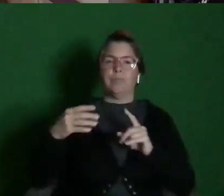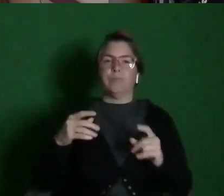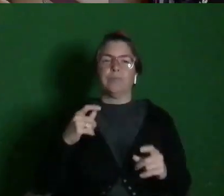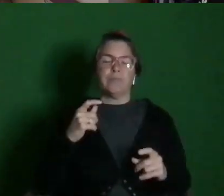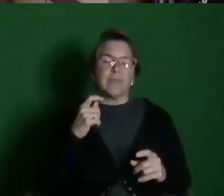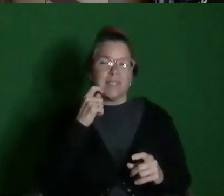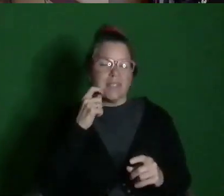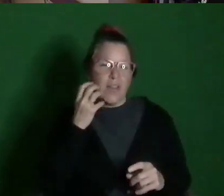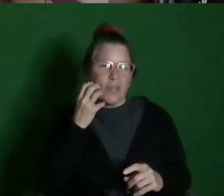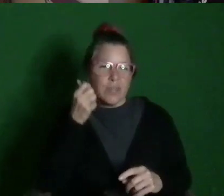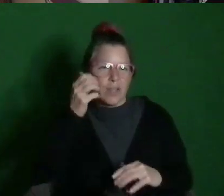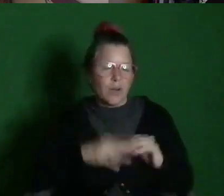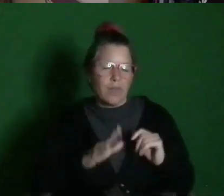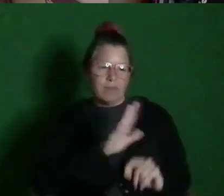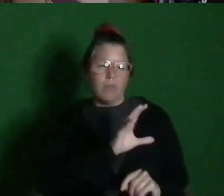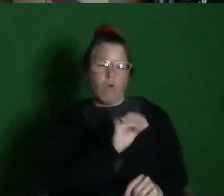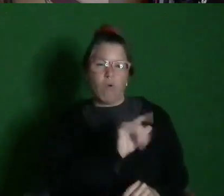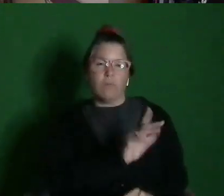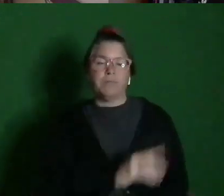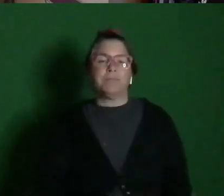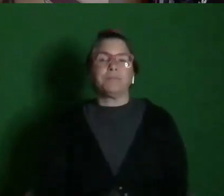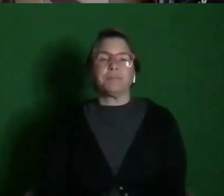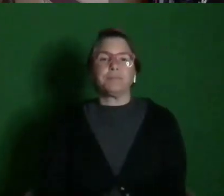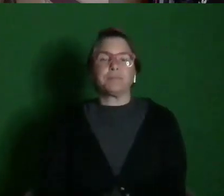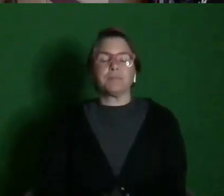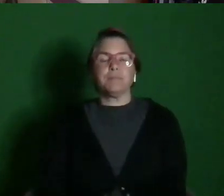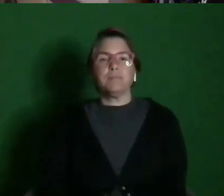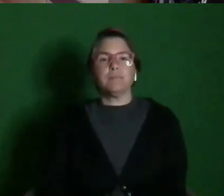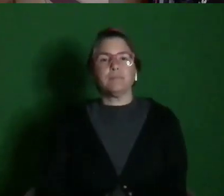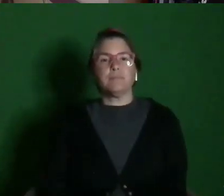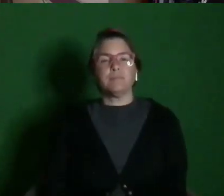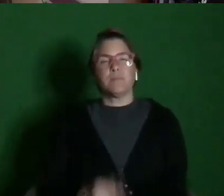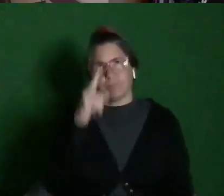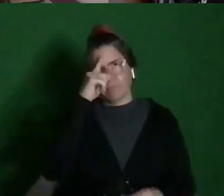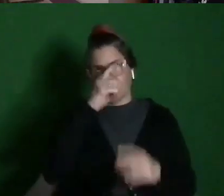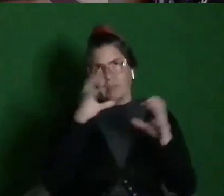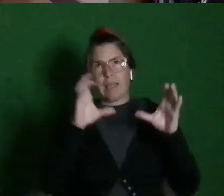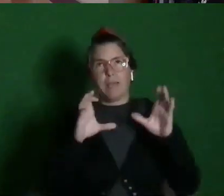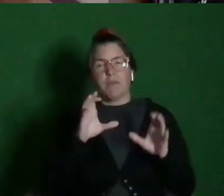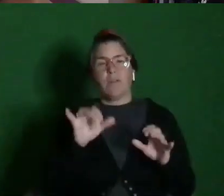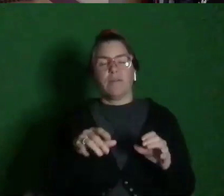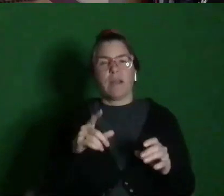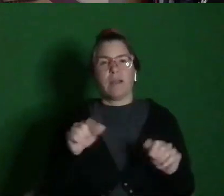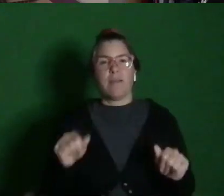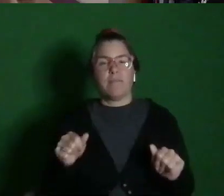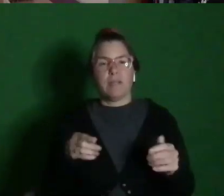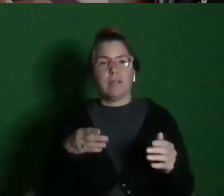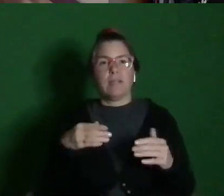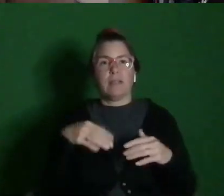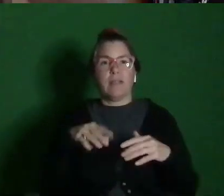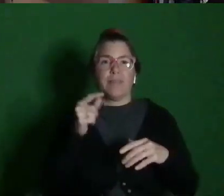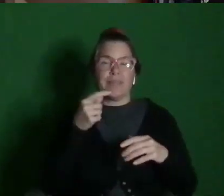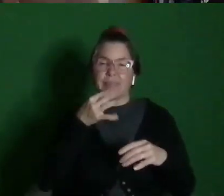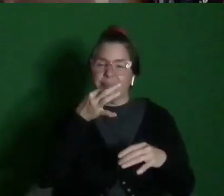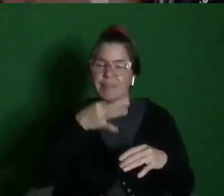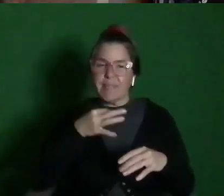thicker than a coral's. But if you think about a chemical like that having the ability to go into a really thin layer of